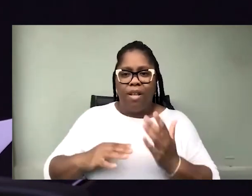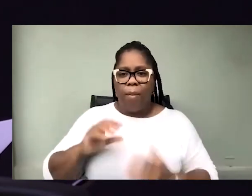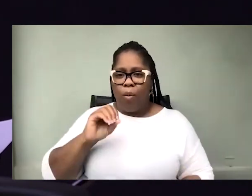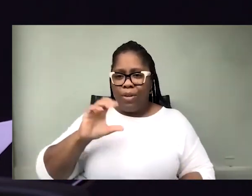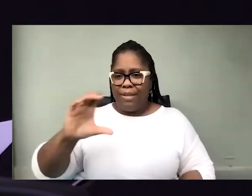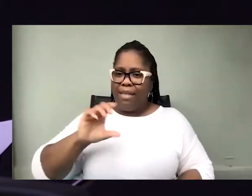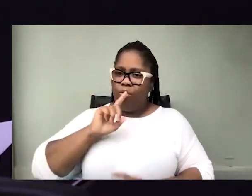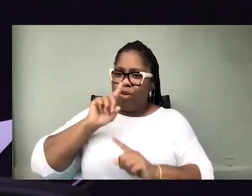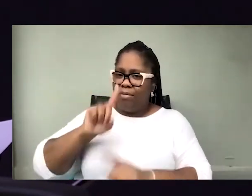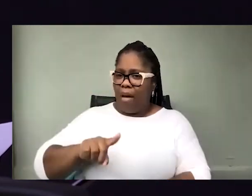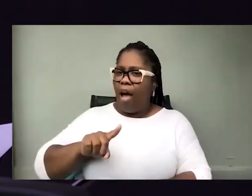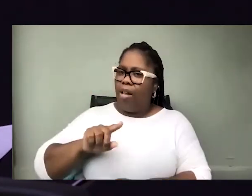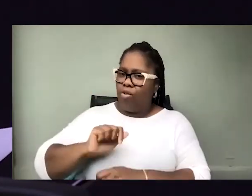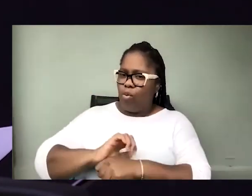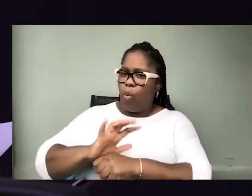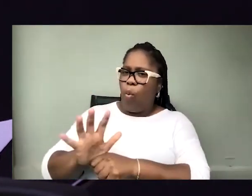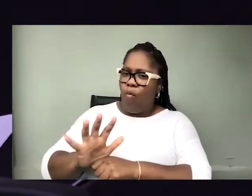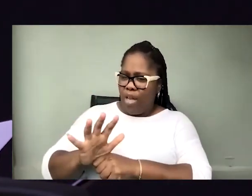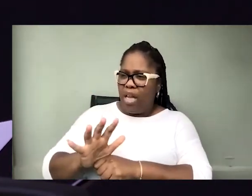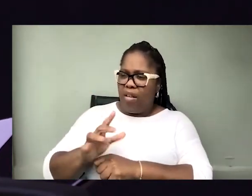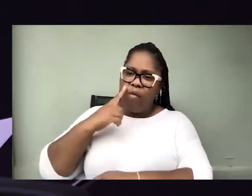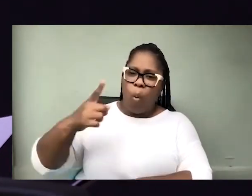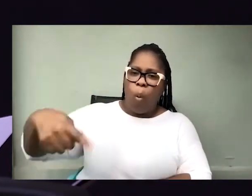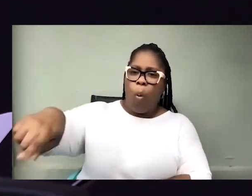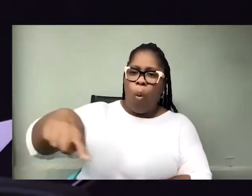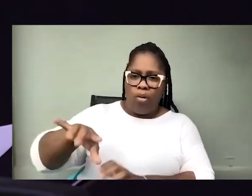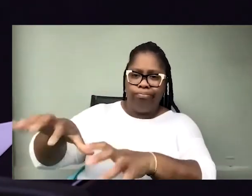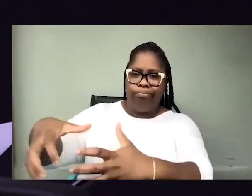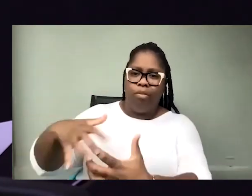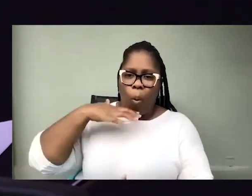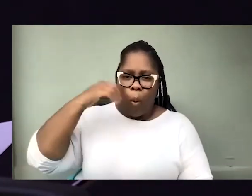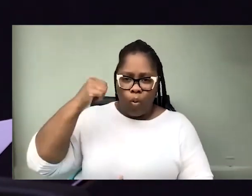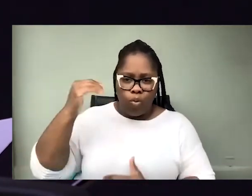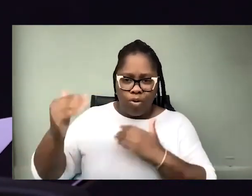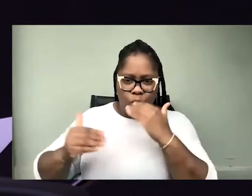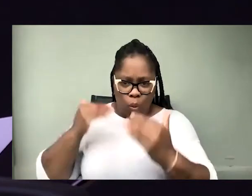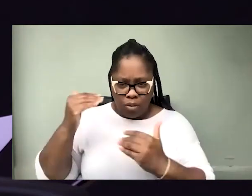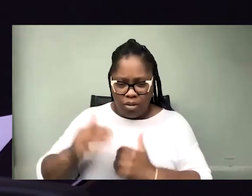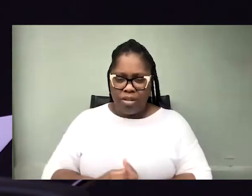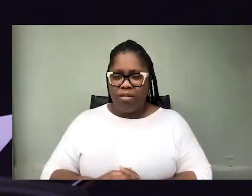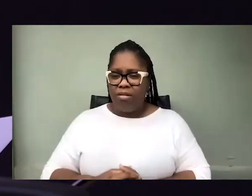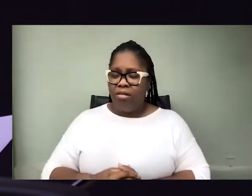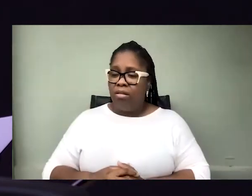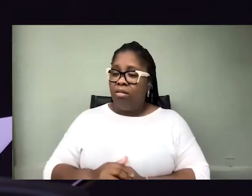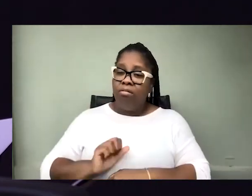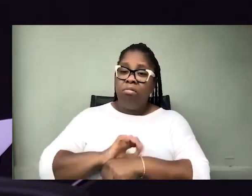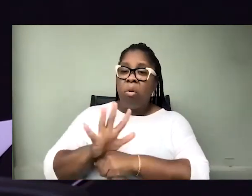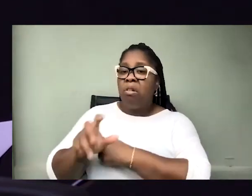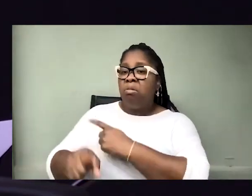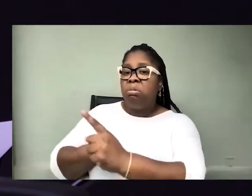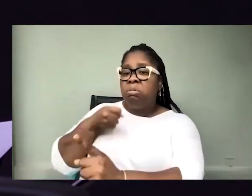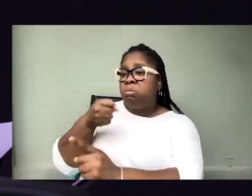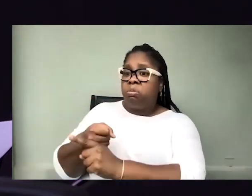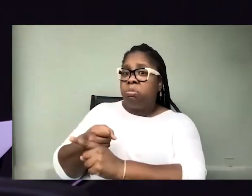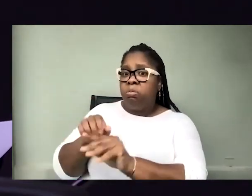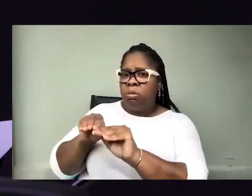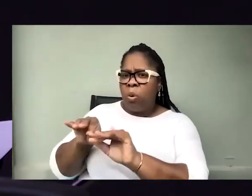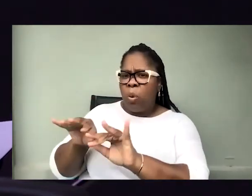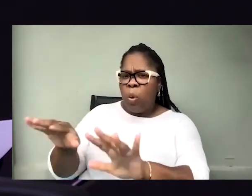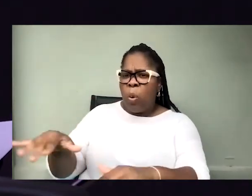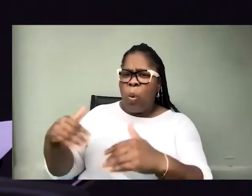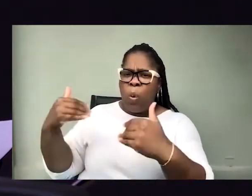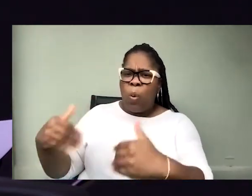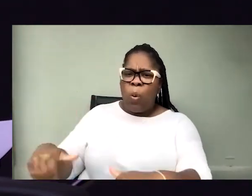to COVID in terms of our older adult population. The impact of this pandemic has been overwhelming on